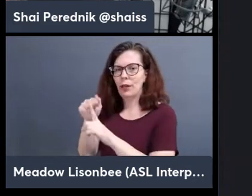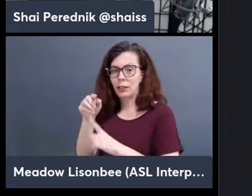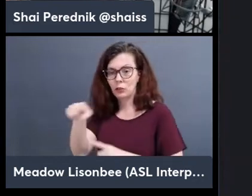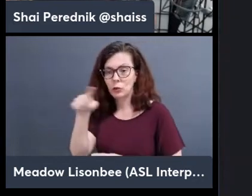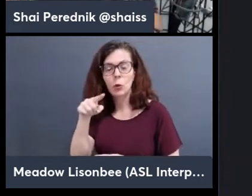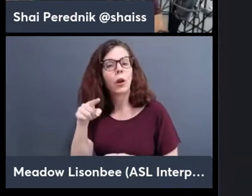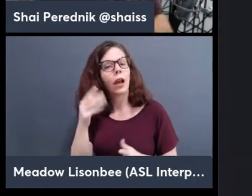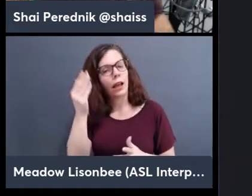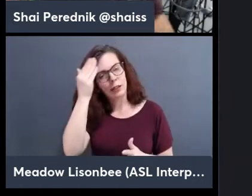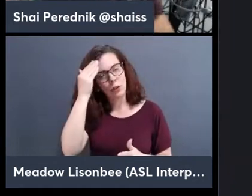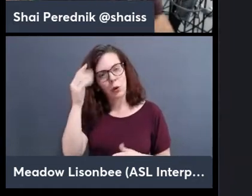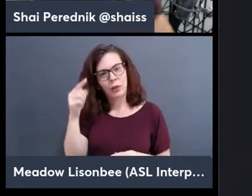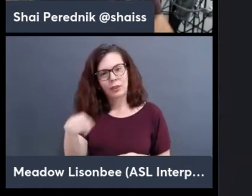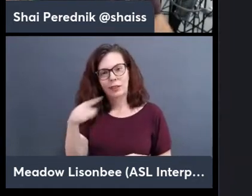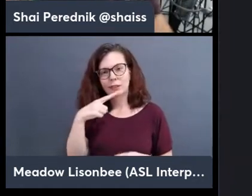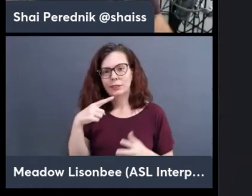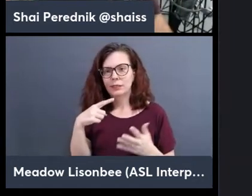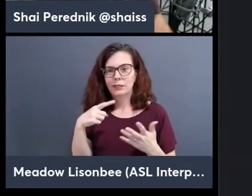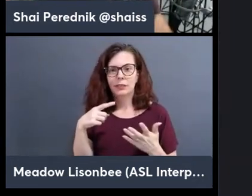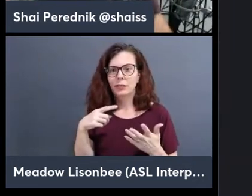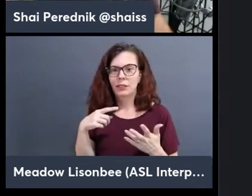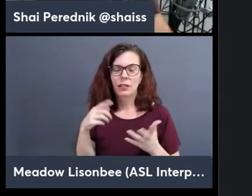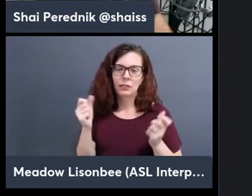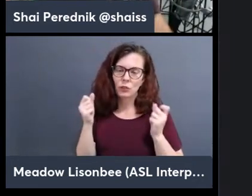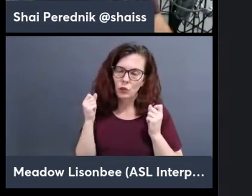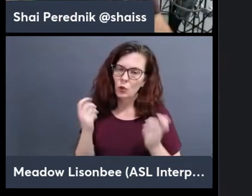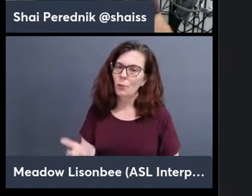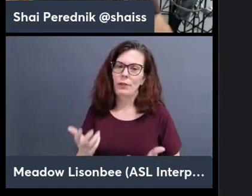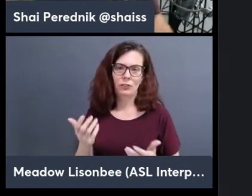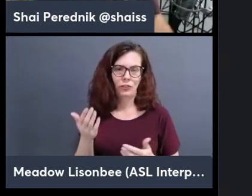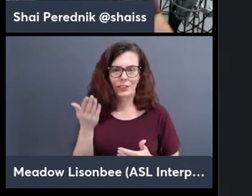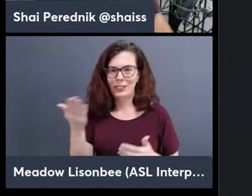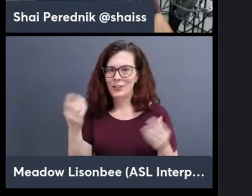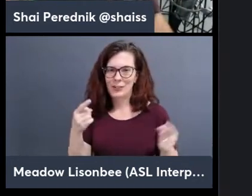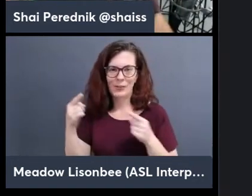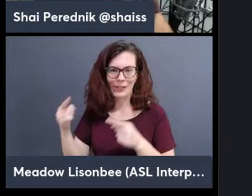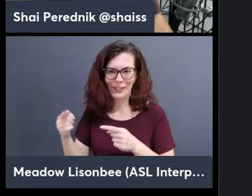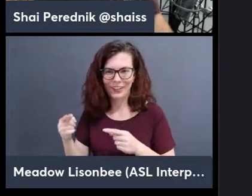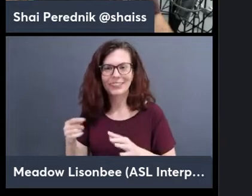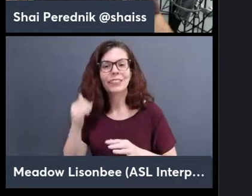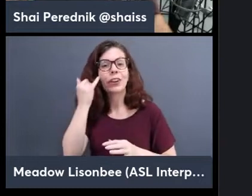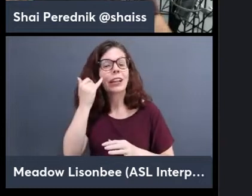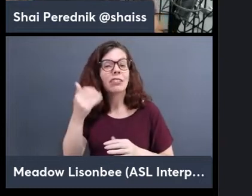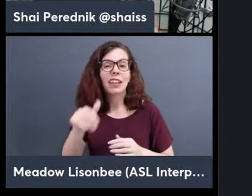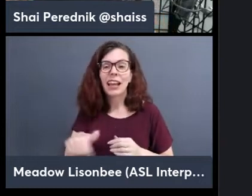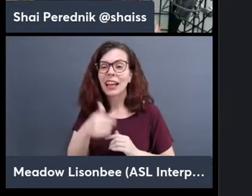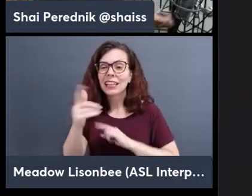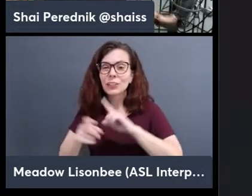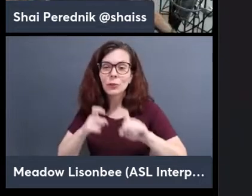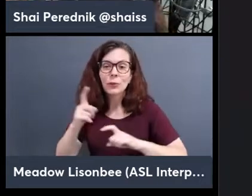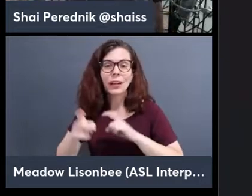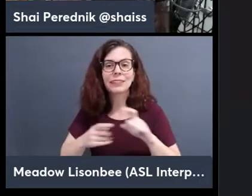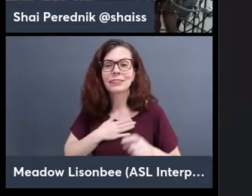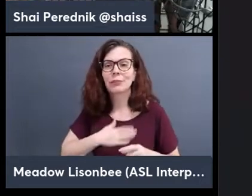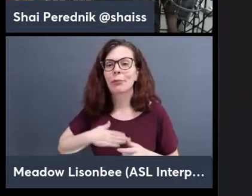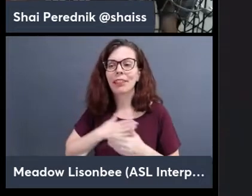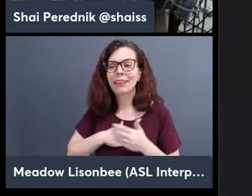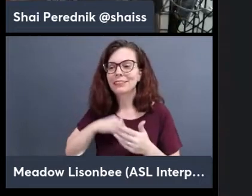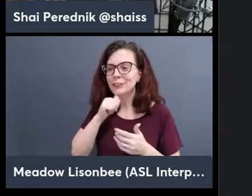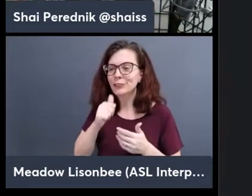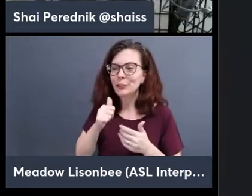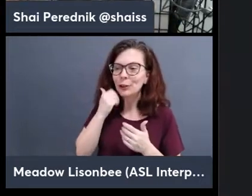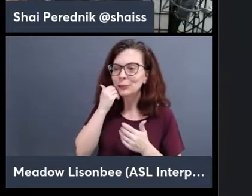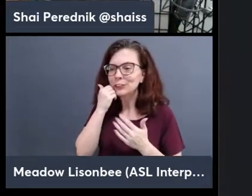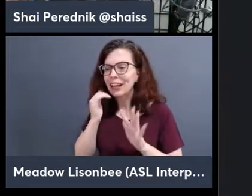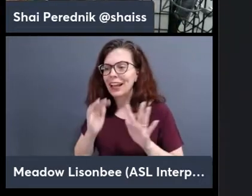I know there's like so much here that's going on. So if you've got questions, please don't be shy. I mean,